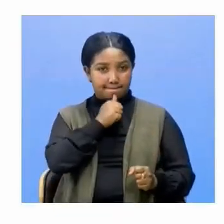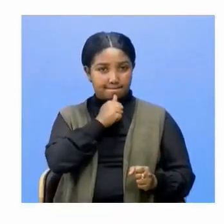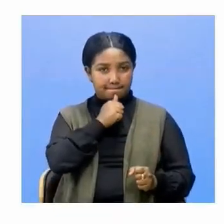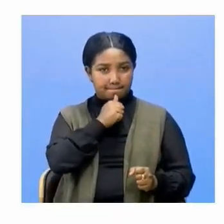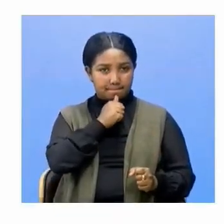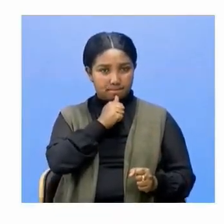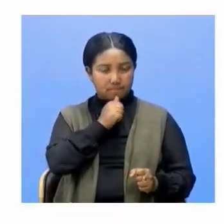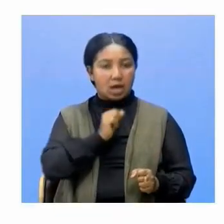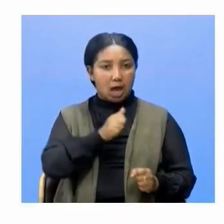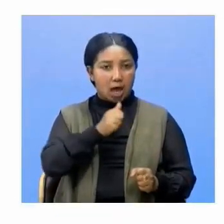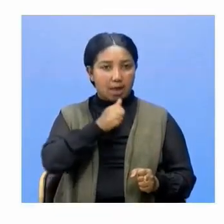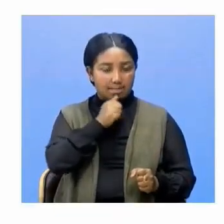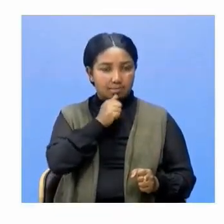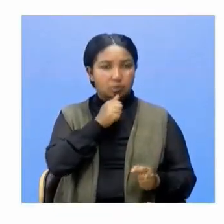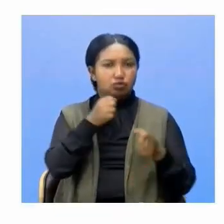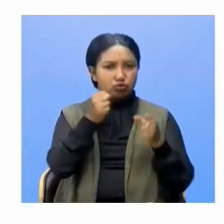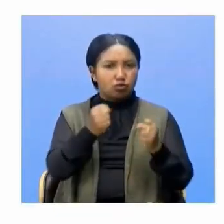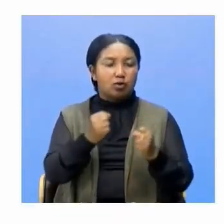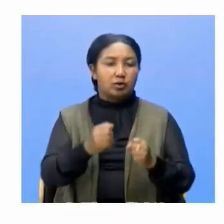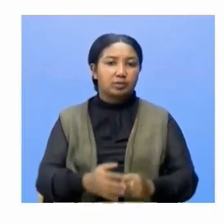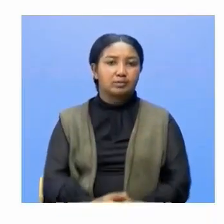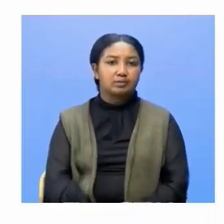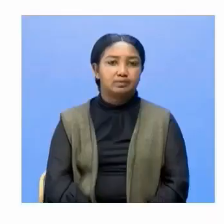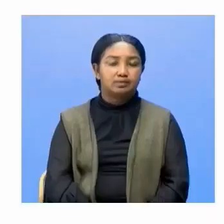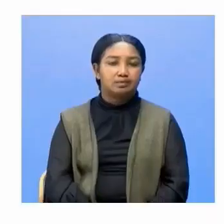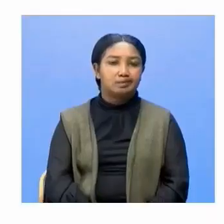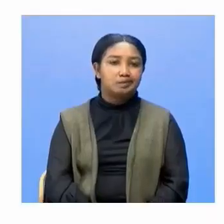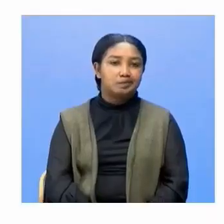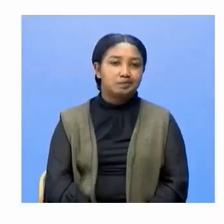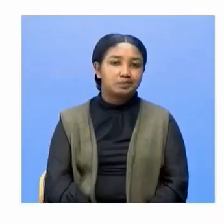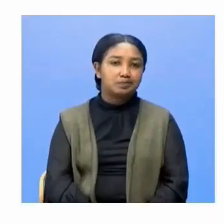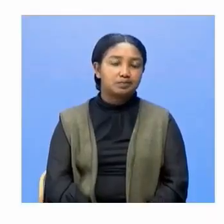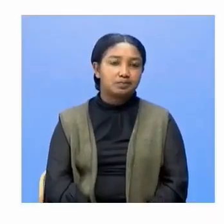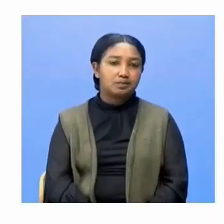Yeah? I am strong.